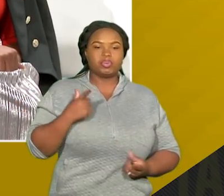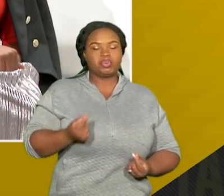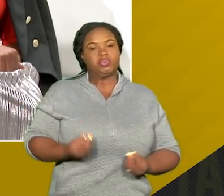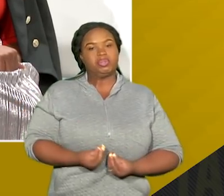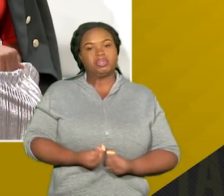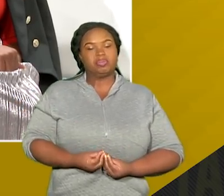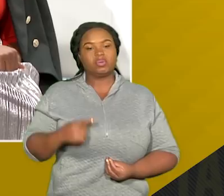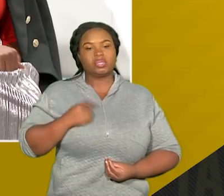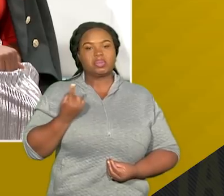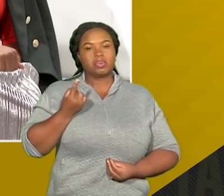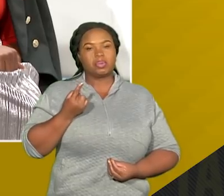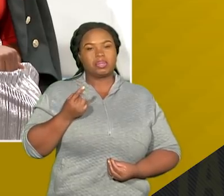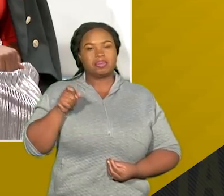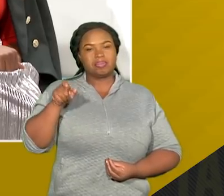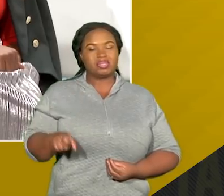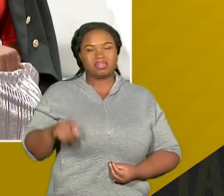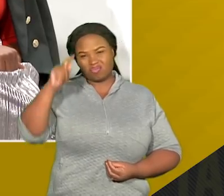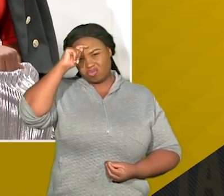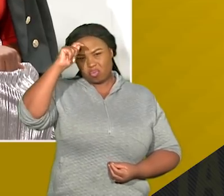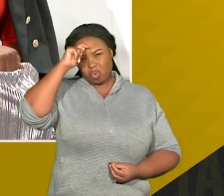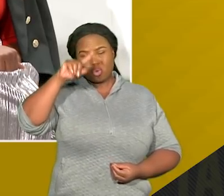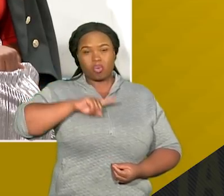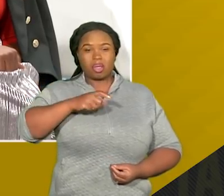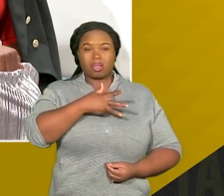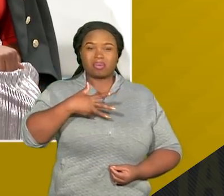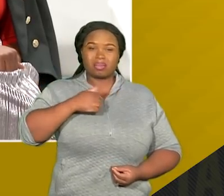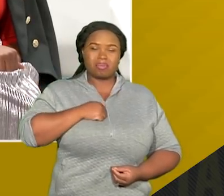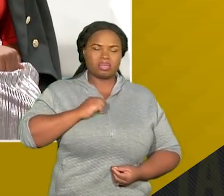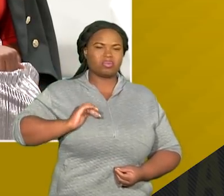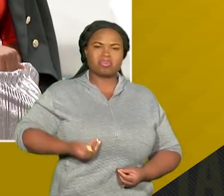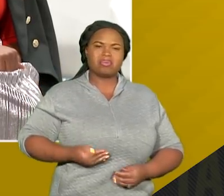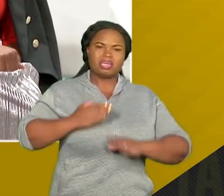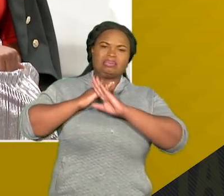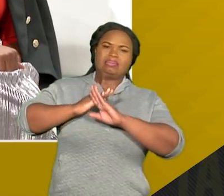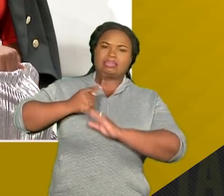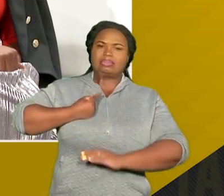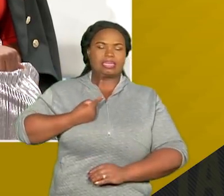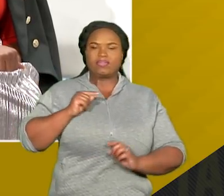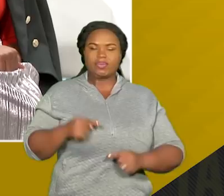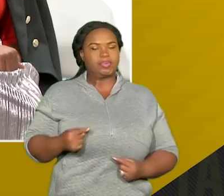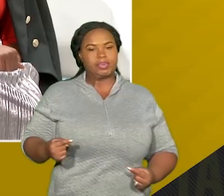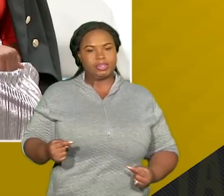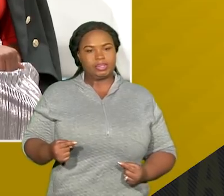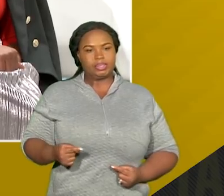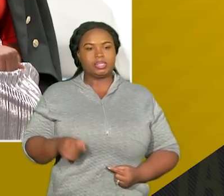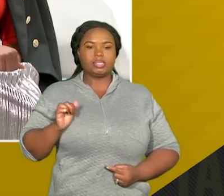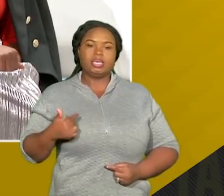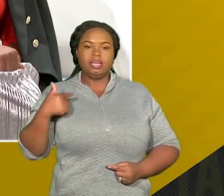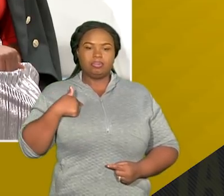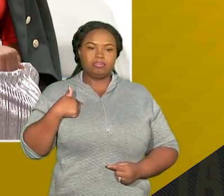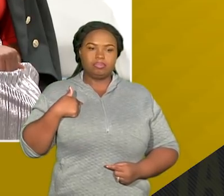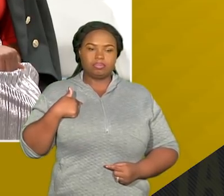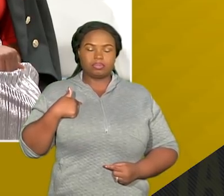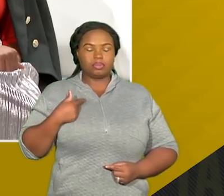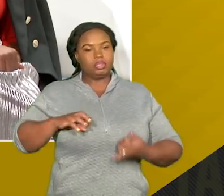of, I was the only one, my mother is a woman, she can't defend herself from Israel. So, I had to try